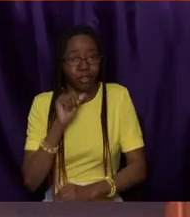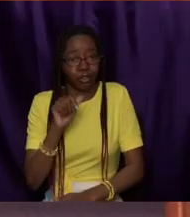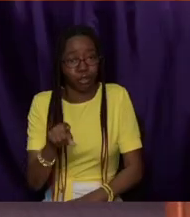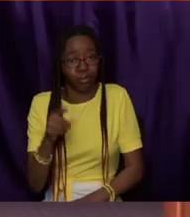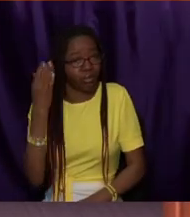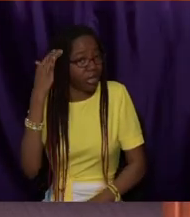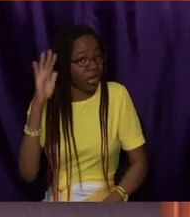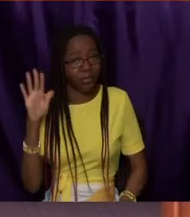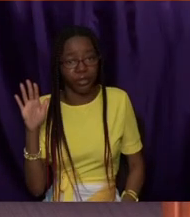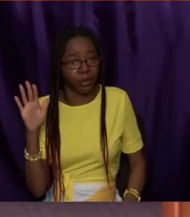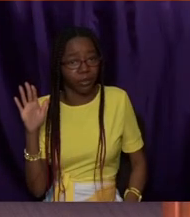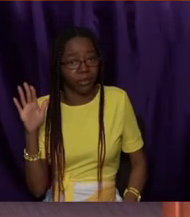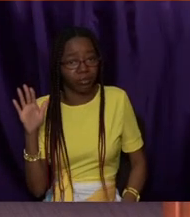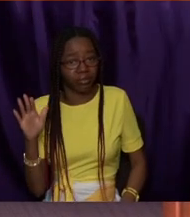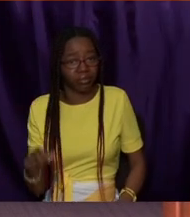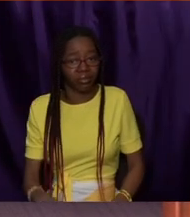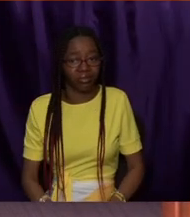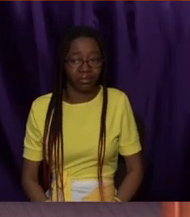it.